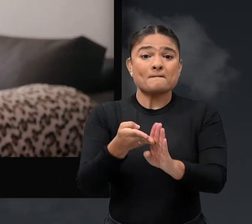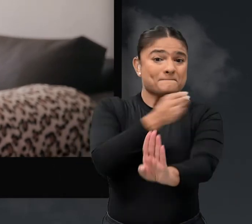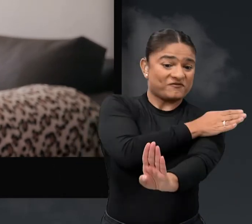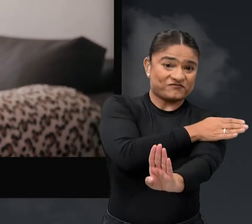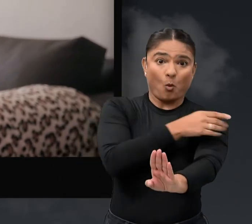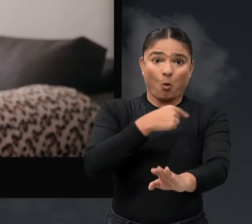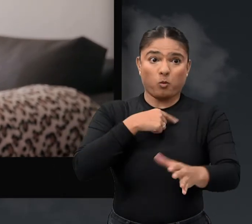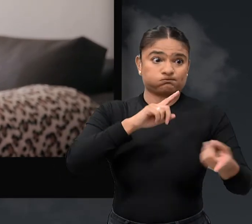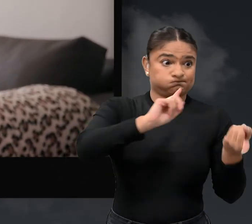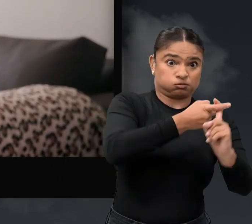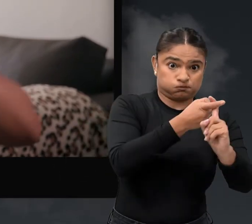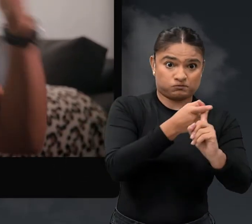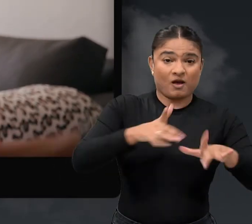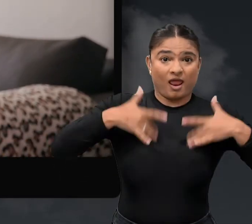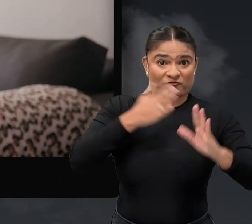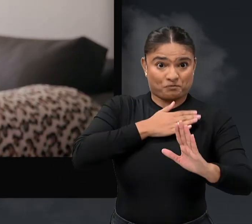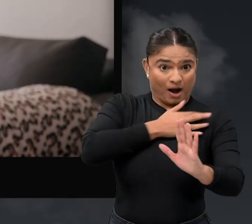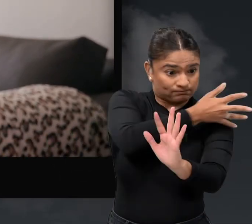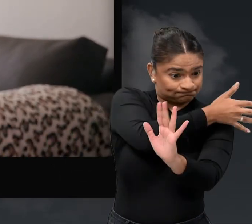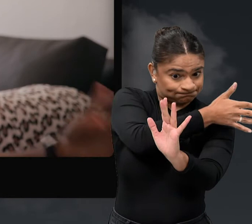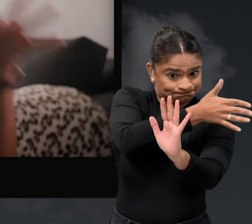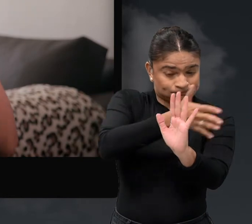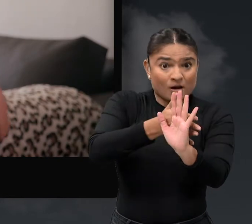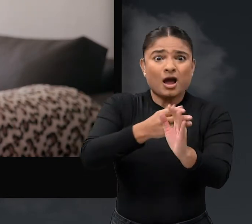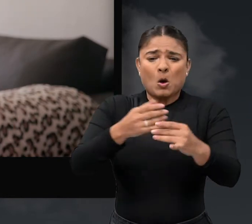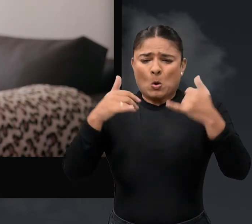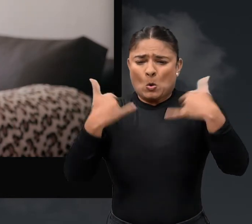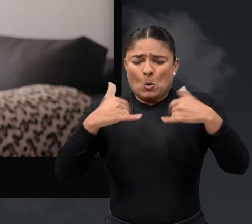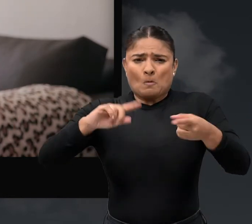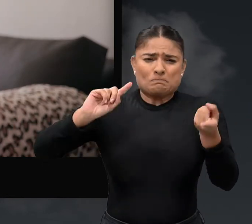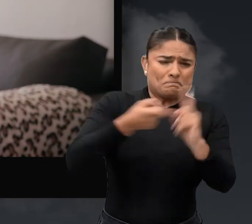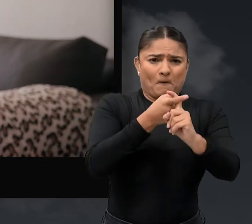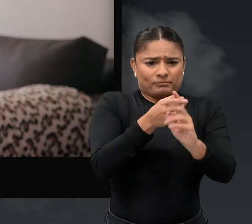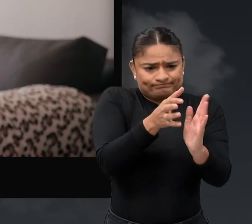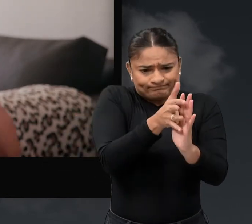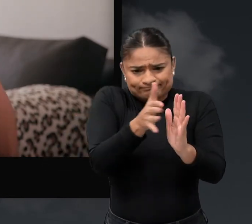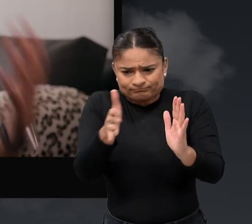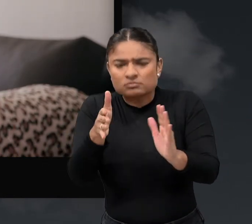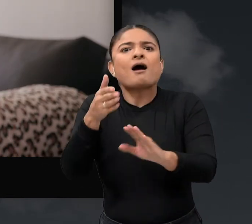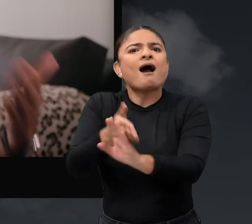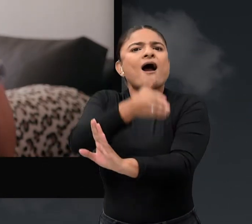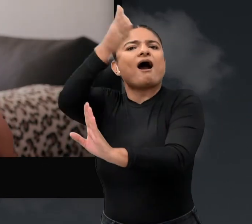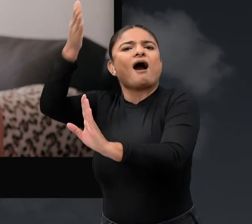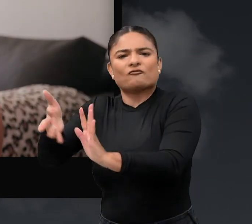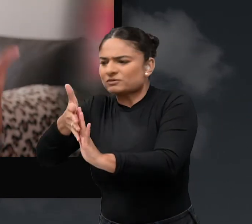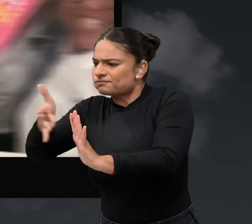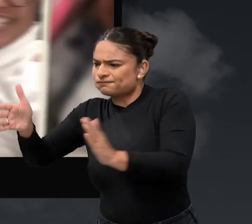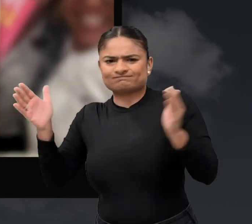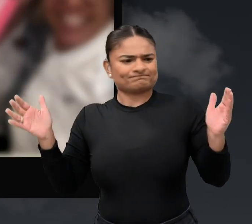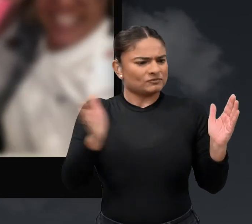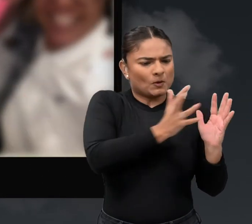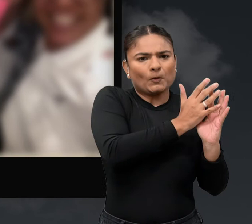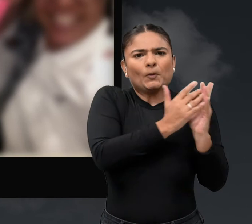my journey from before my injury, when I had my injury, and now until that